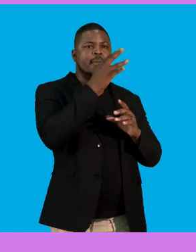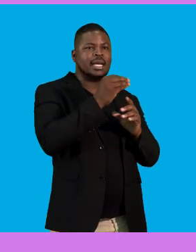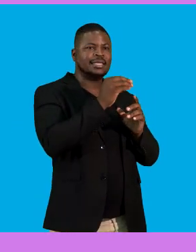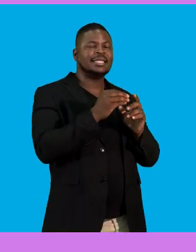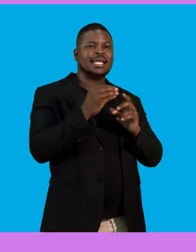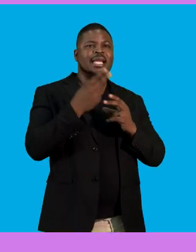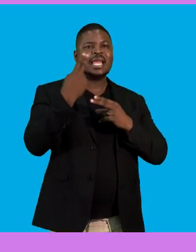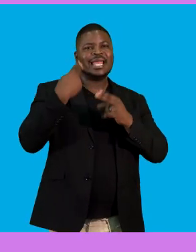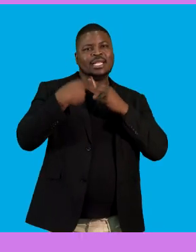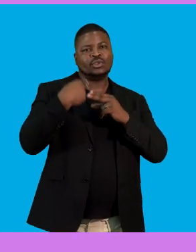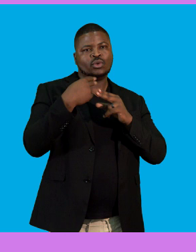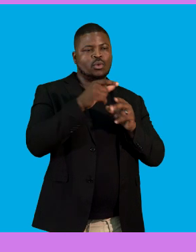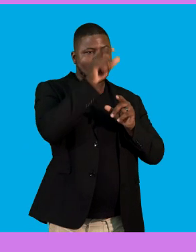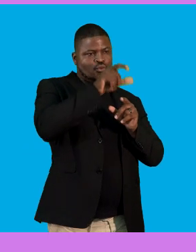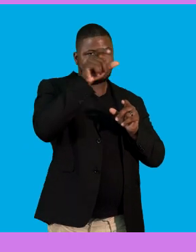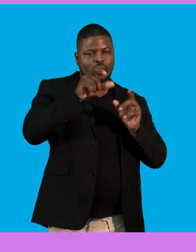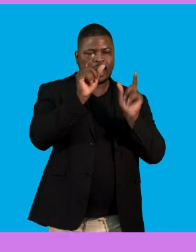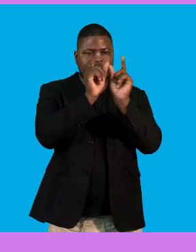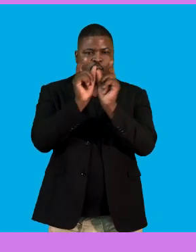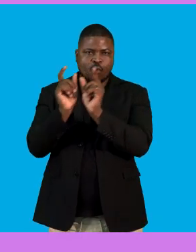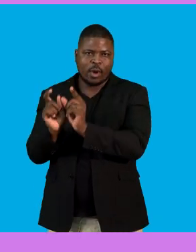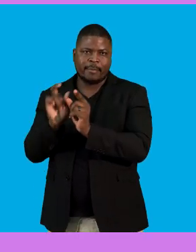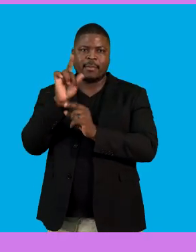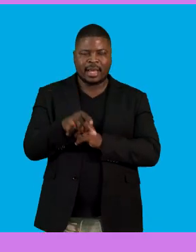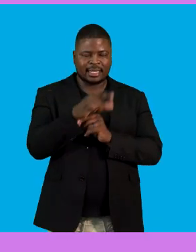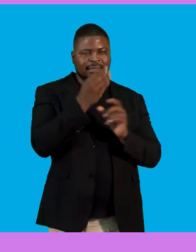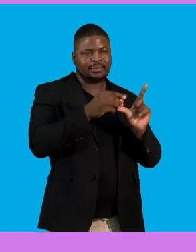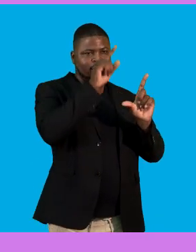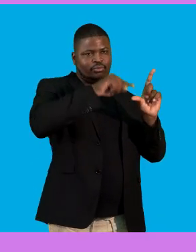histogram. So between 1 hour to 2 hours, we've got